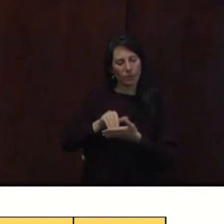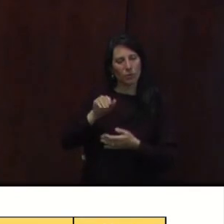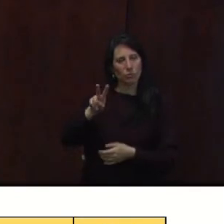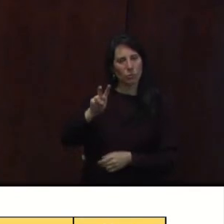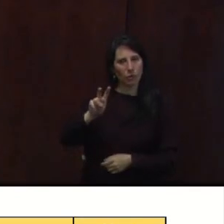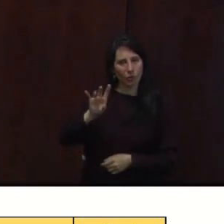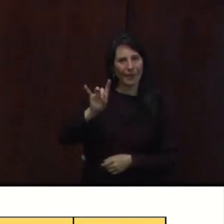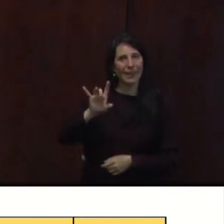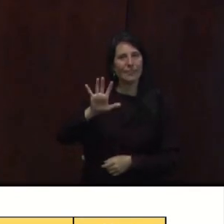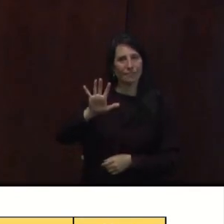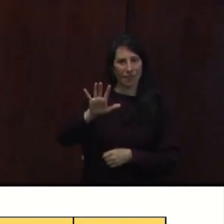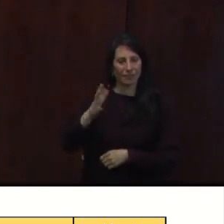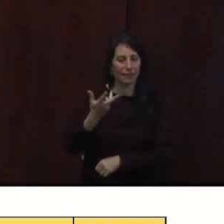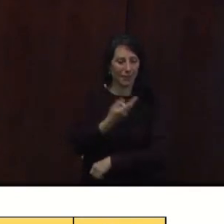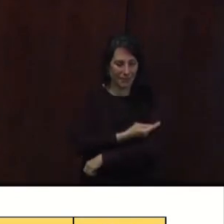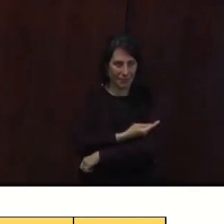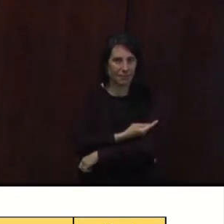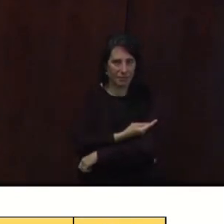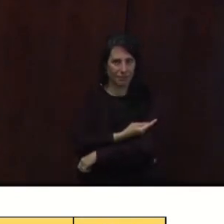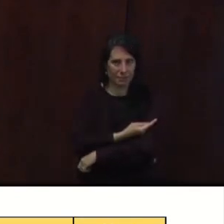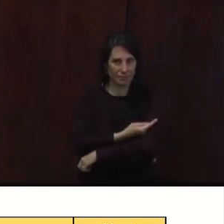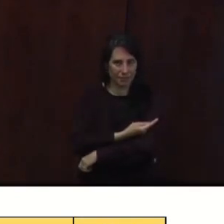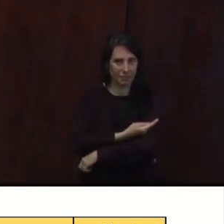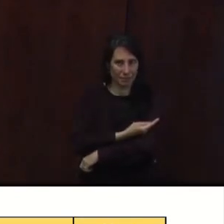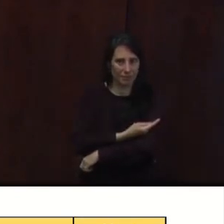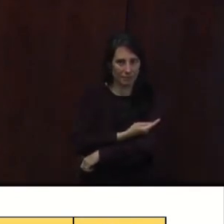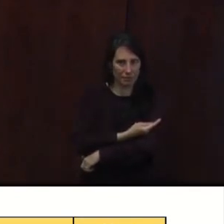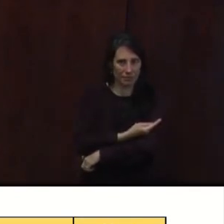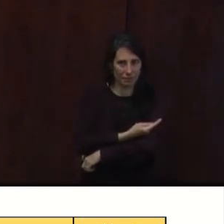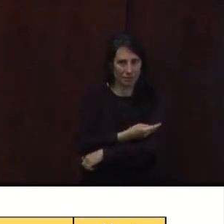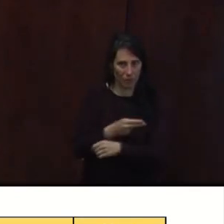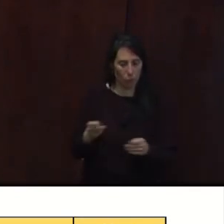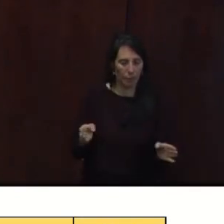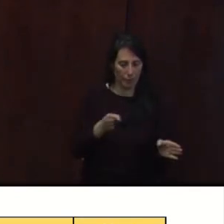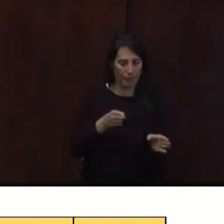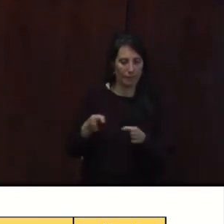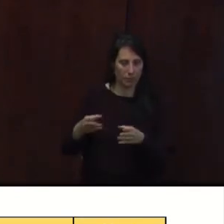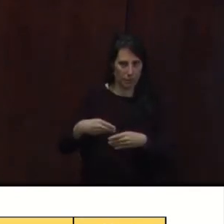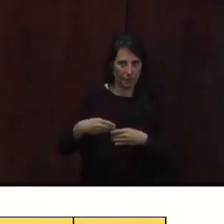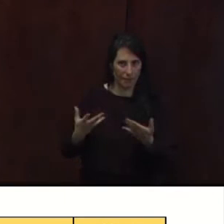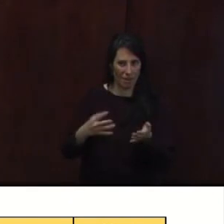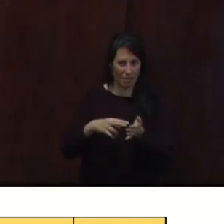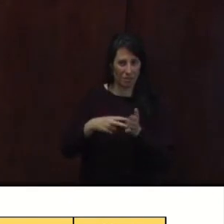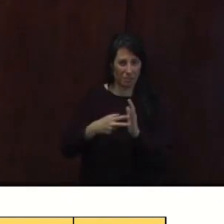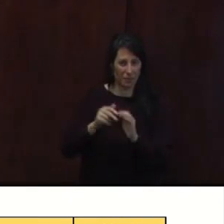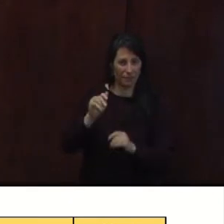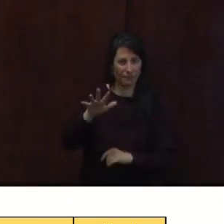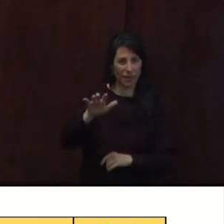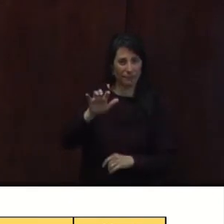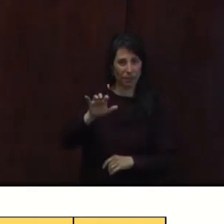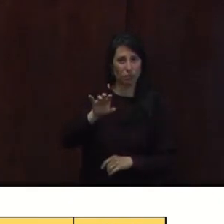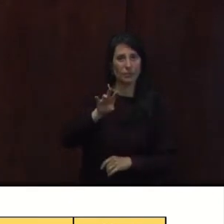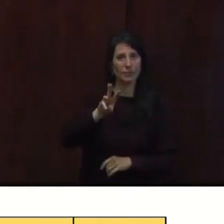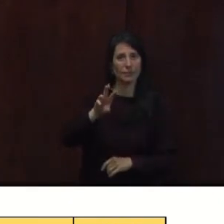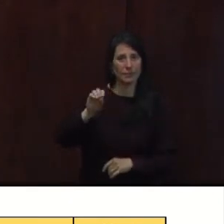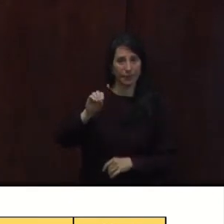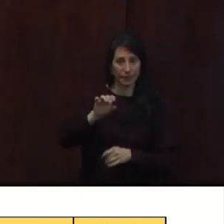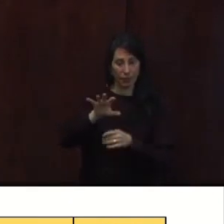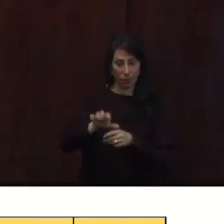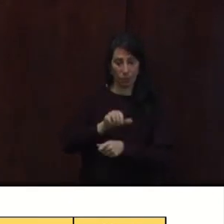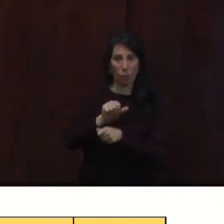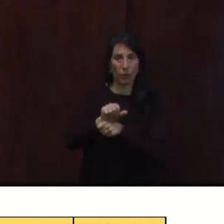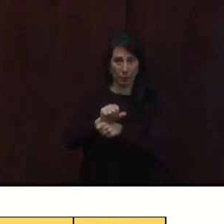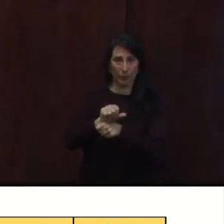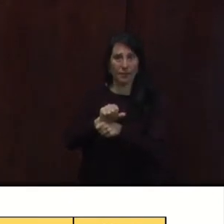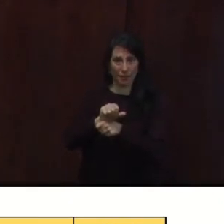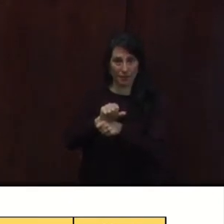2,285 vaccines scheduled for use that were in our inventory at that time, which means that we had 560 vaccine appointments that had to be